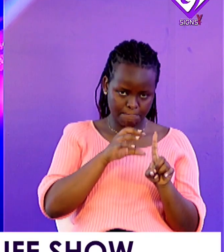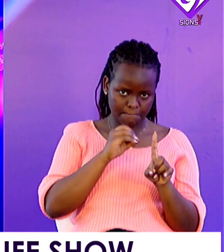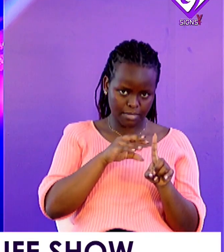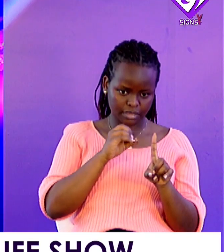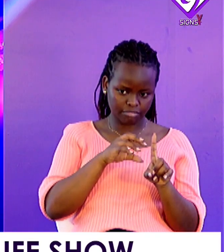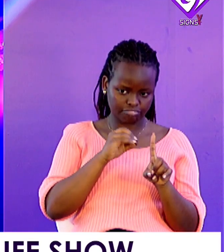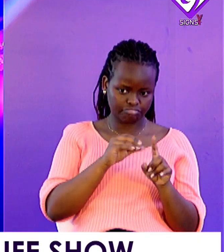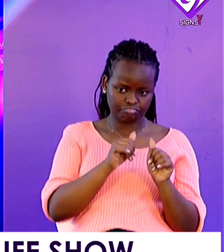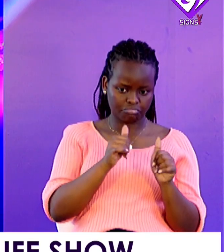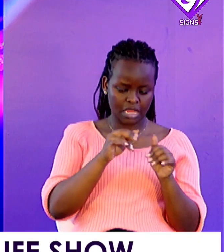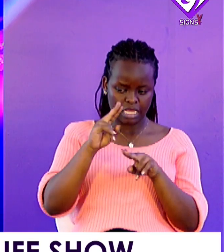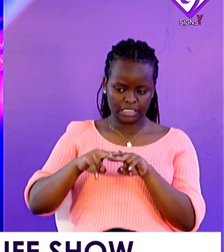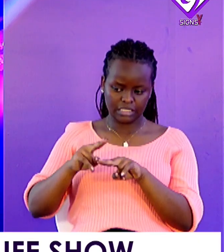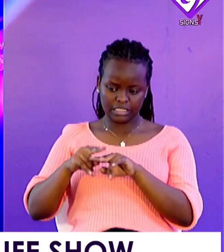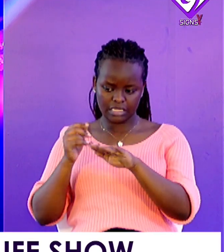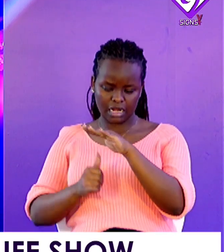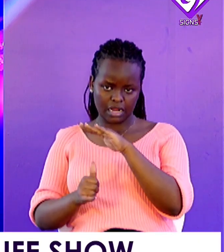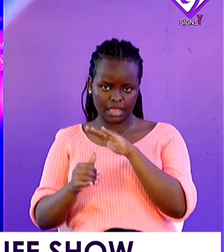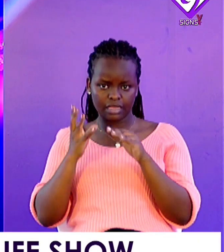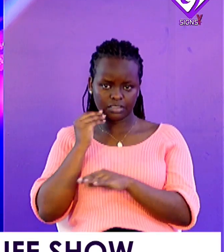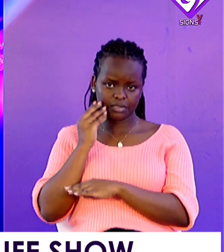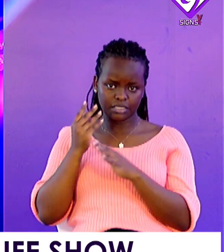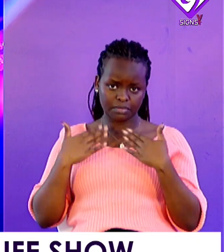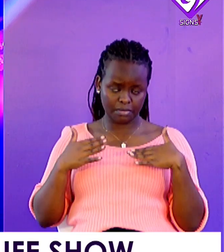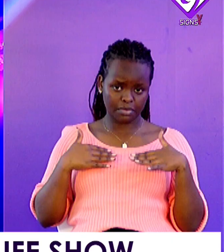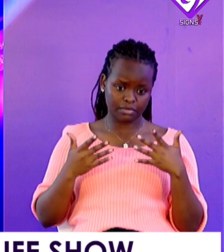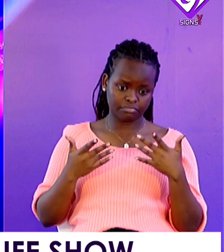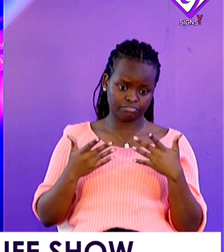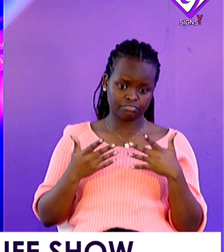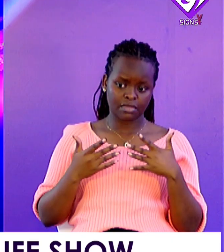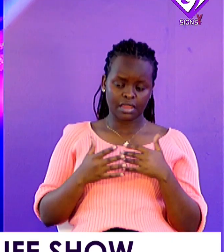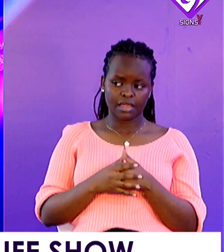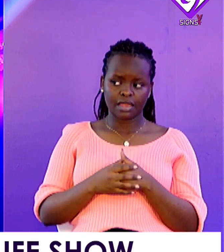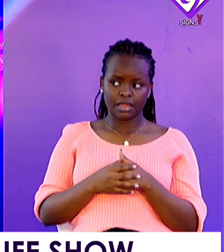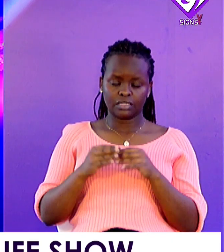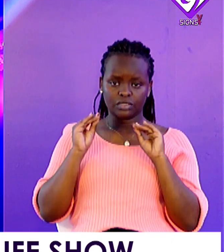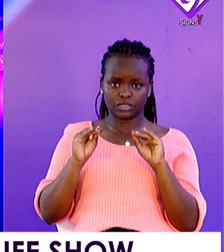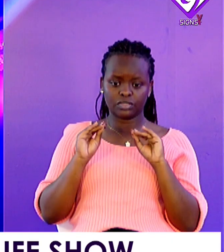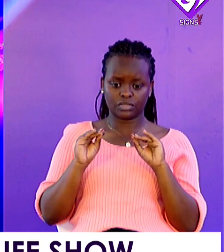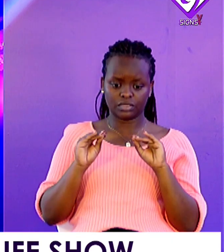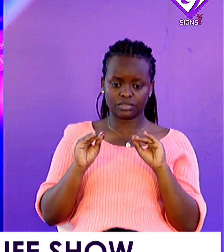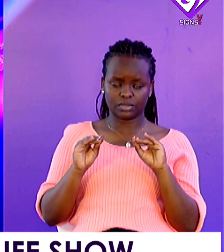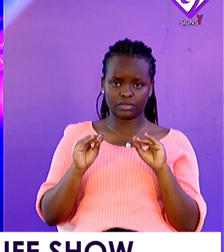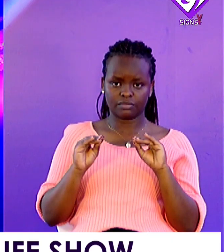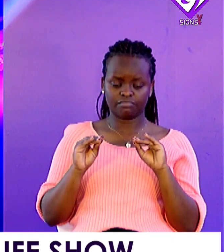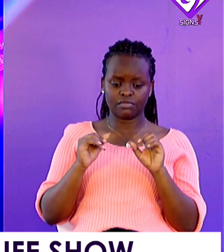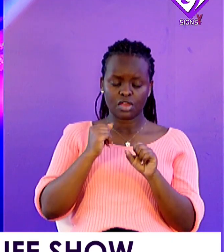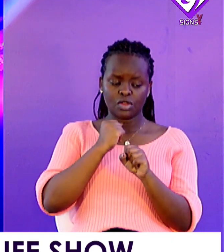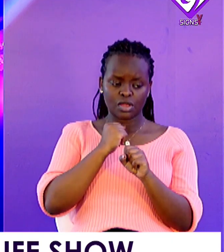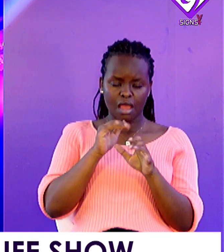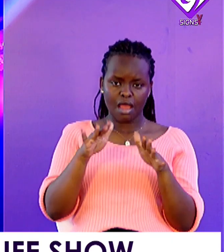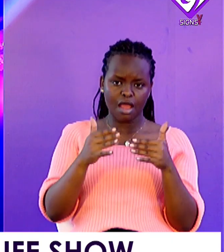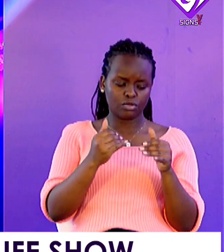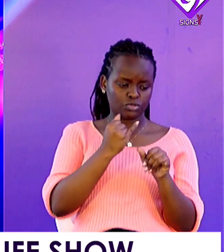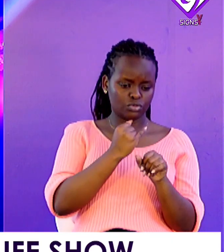under experienced people, and they are taught how to do ministry, how to relate to people, right, how to account for